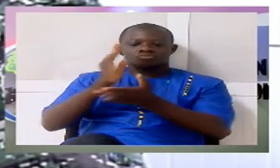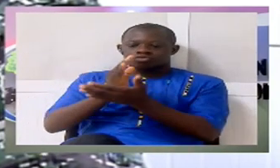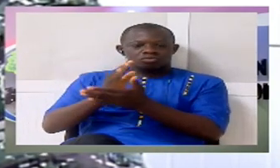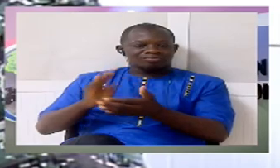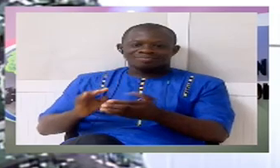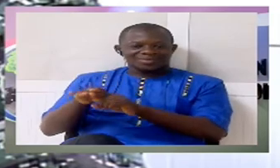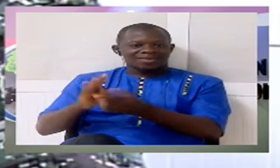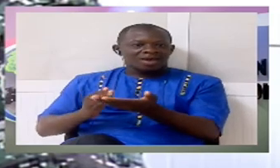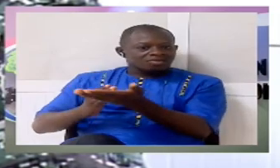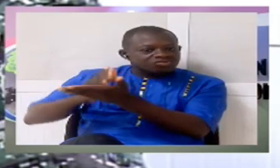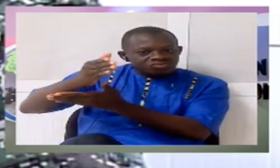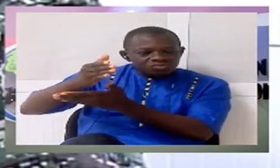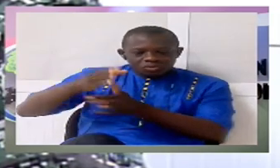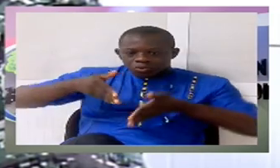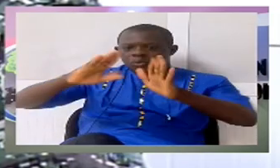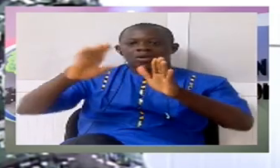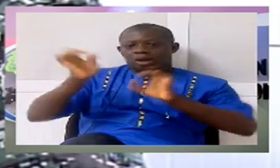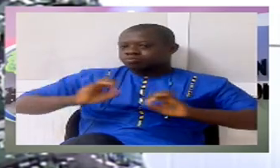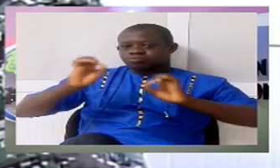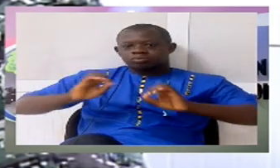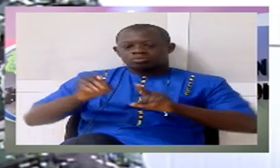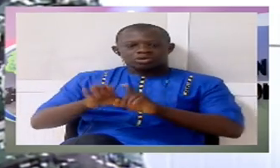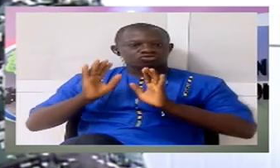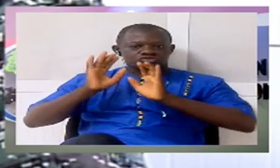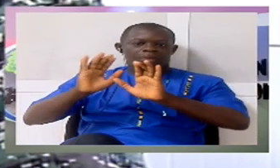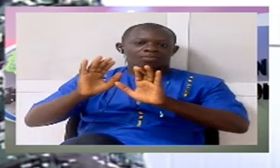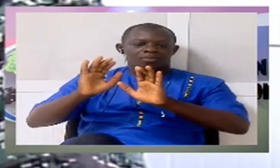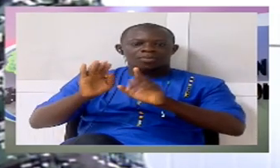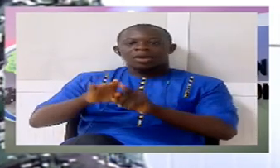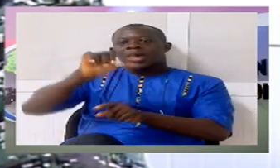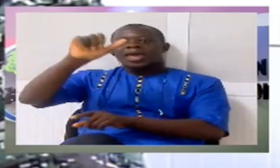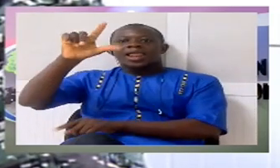he did not get onto the road, he stopped.